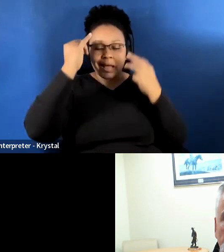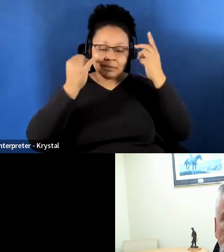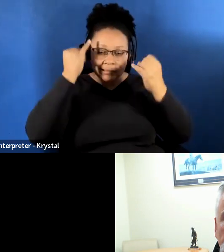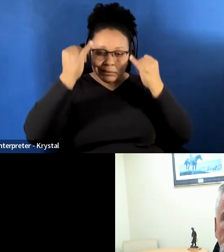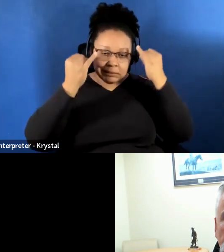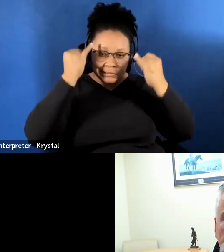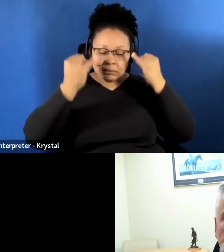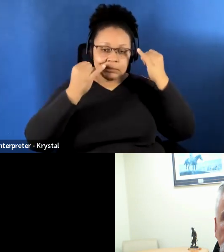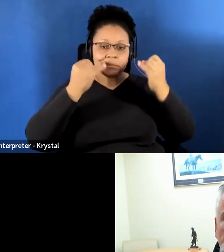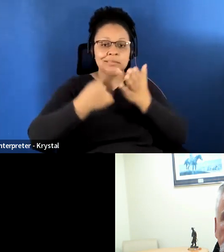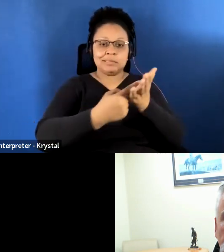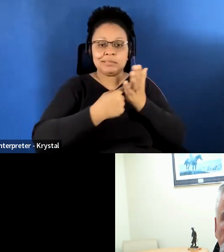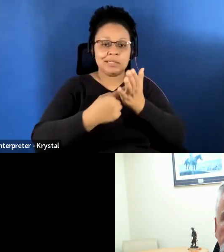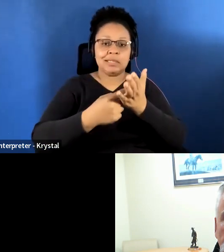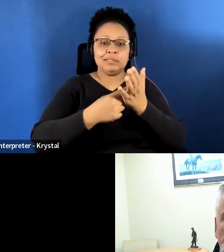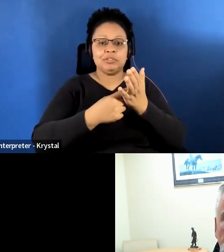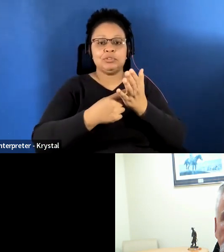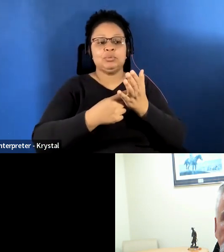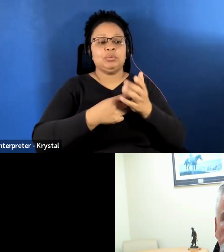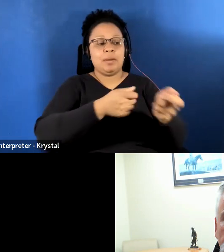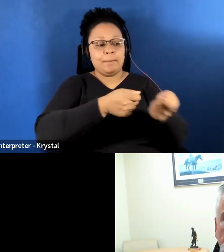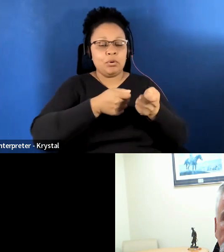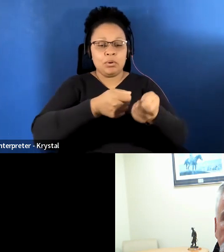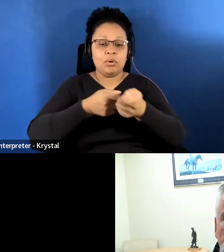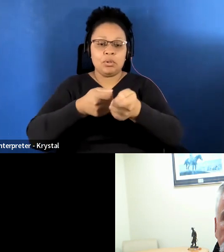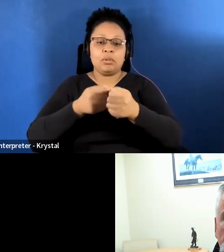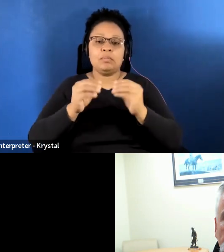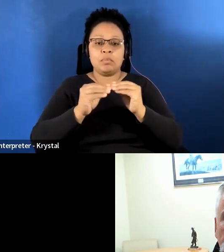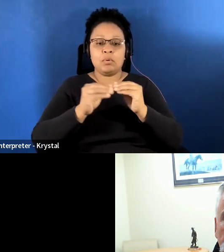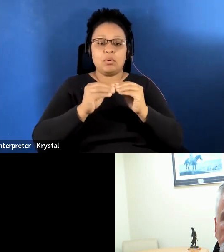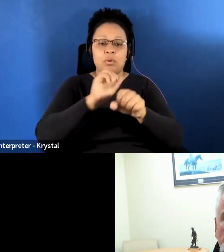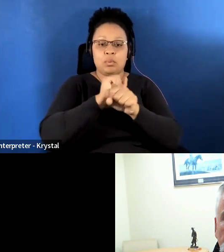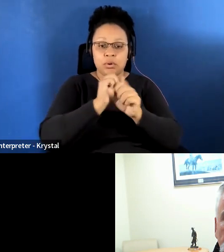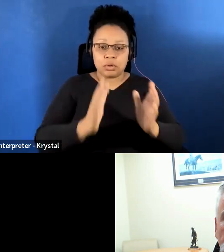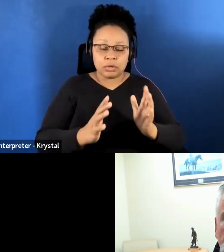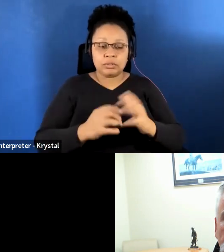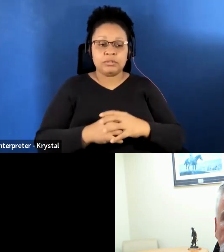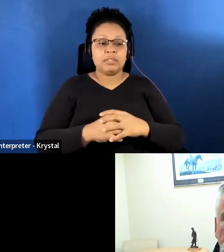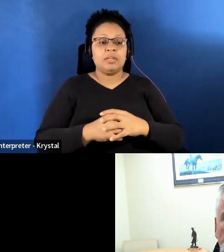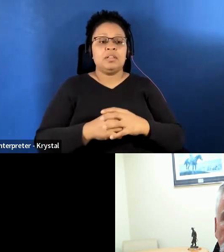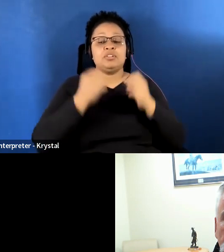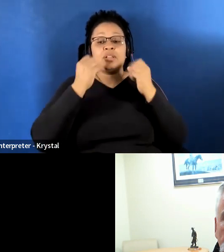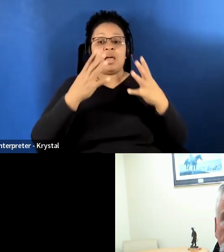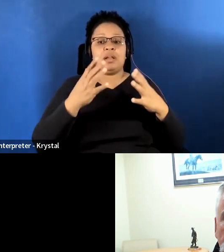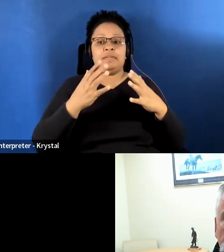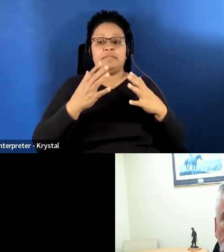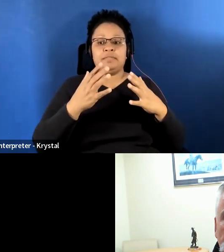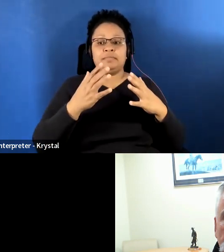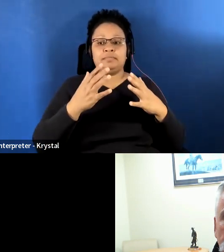to be more appealing to job seekers. It sounds like, you know, there's a lot of shared concern